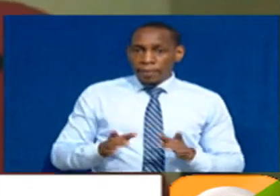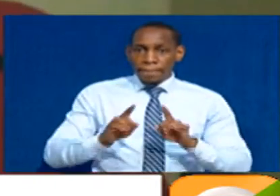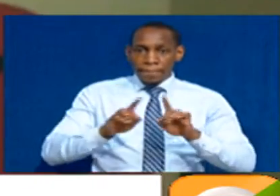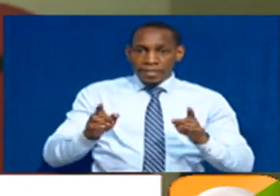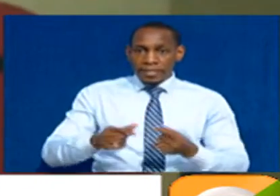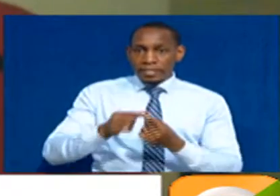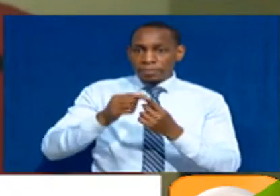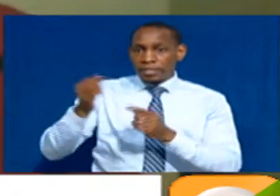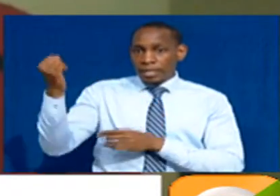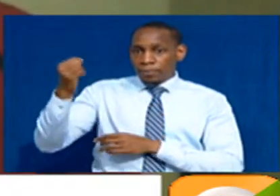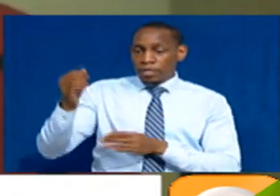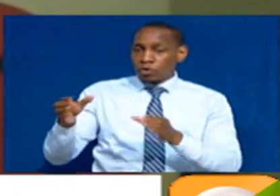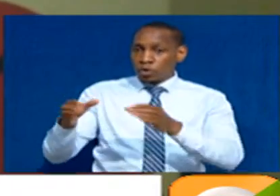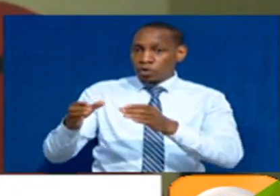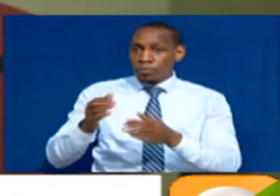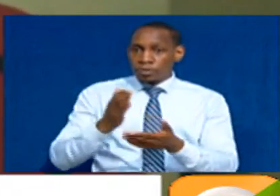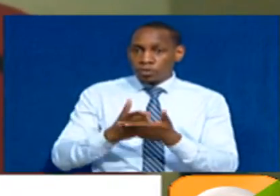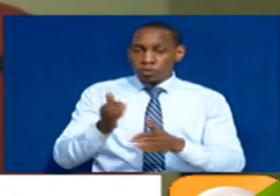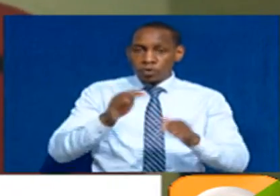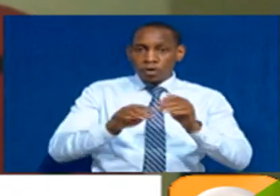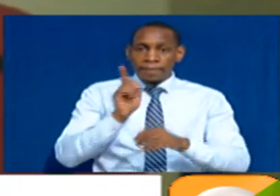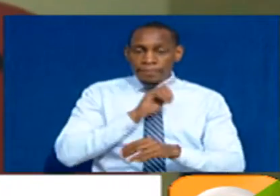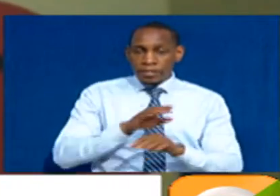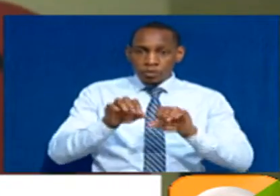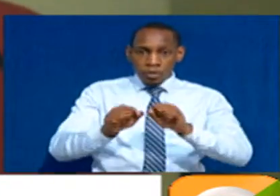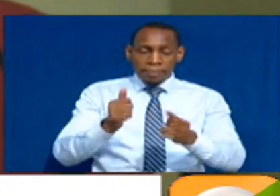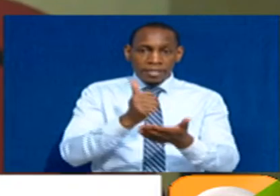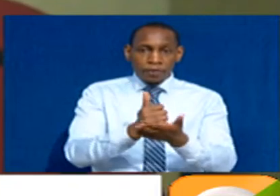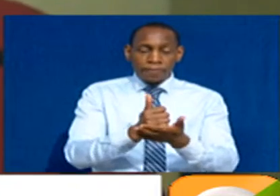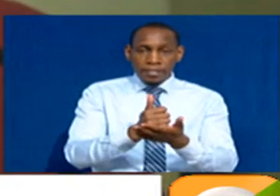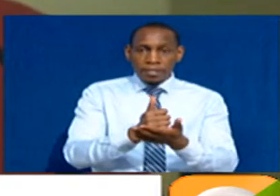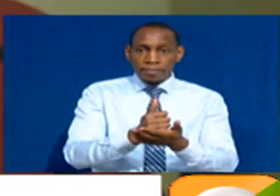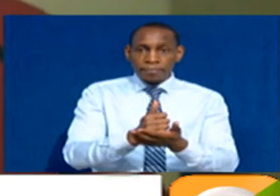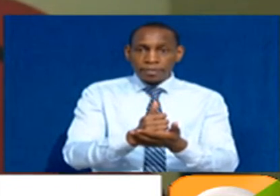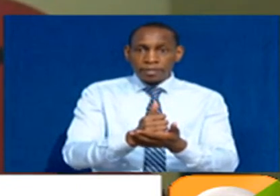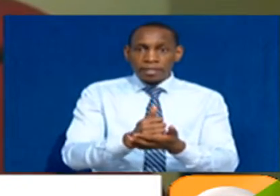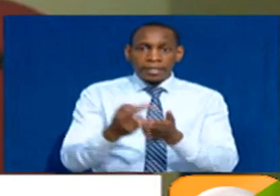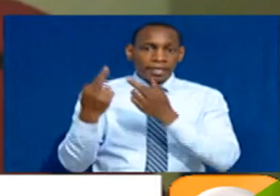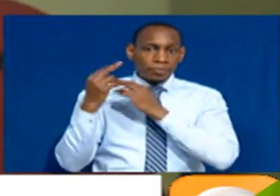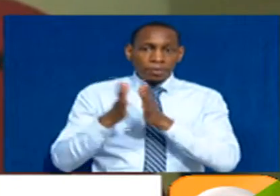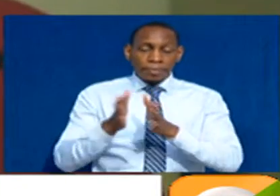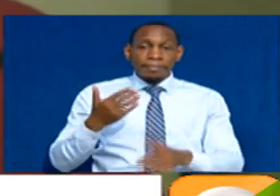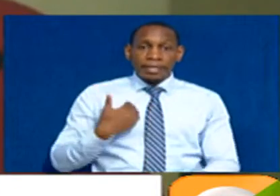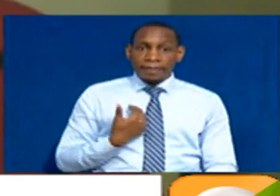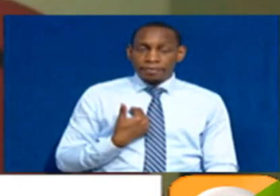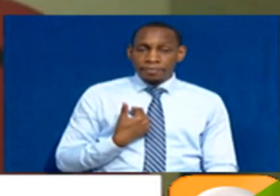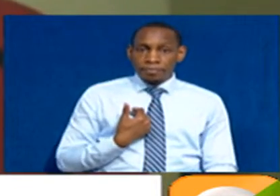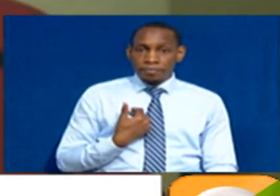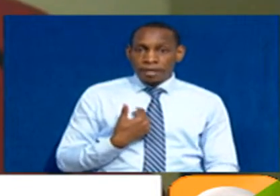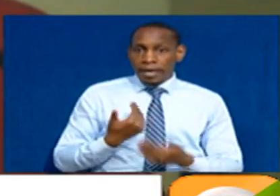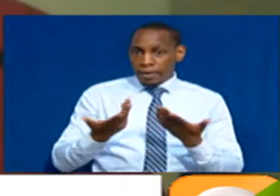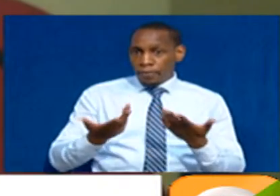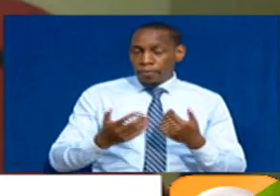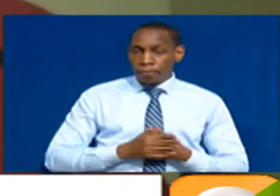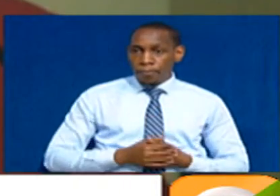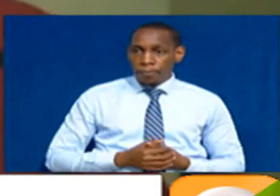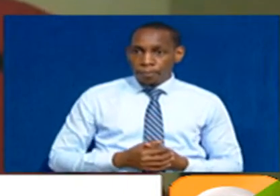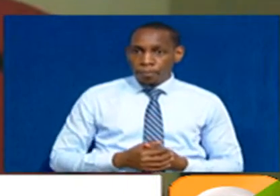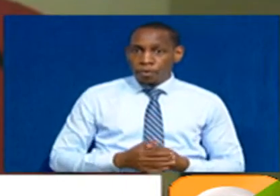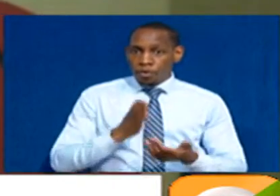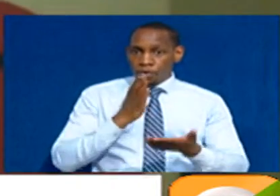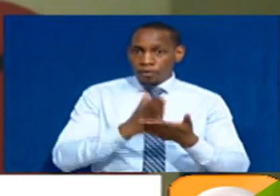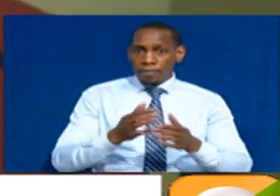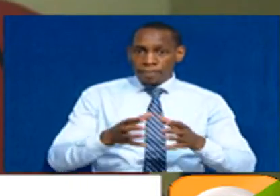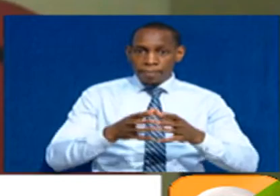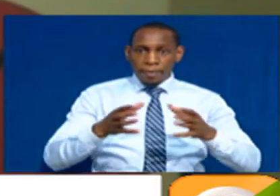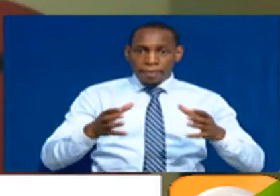But especially for the political elites, you have been elected into office. You have a high, you know, responsibility in terms of, you know,